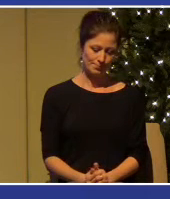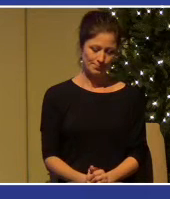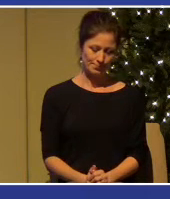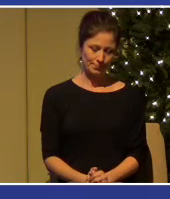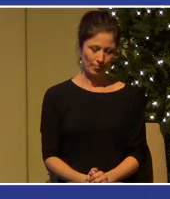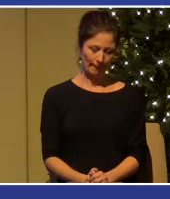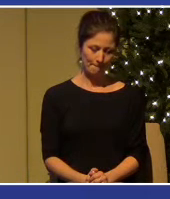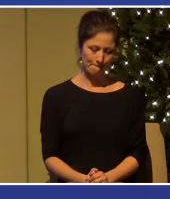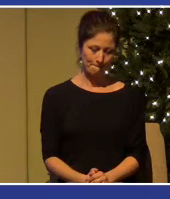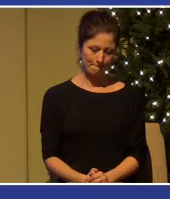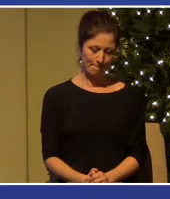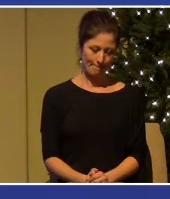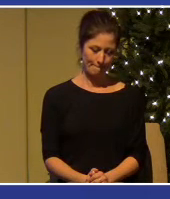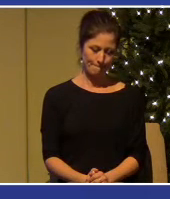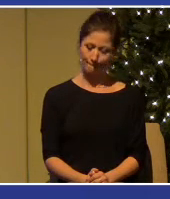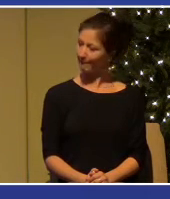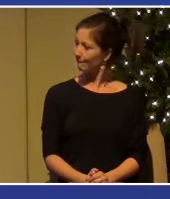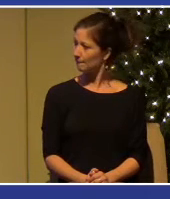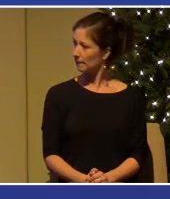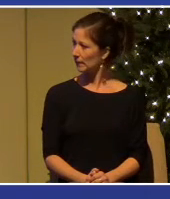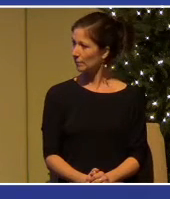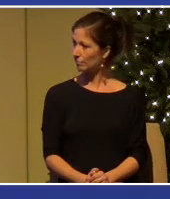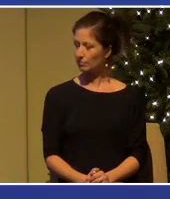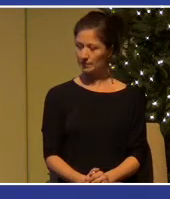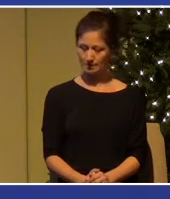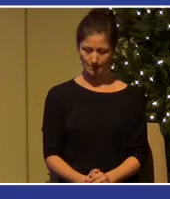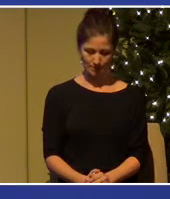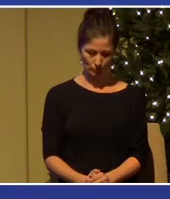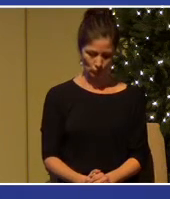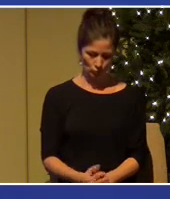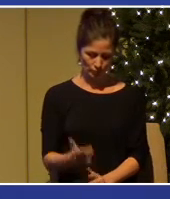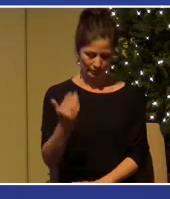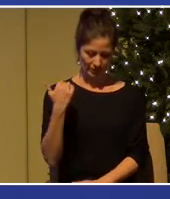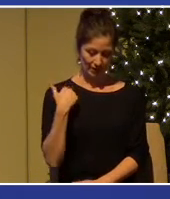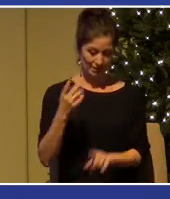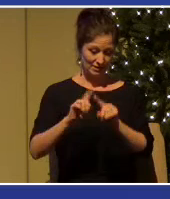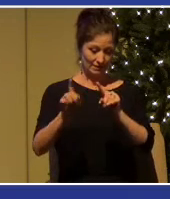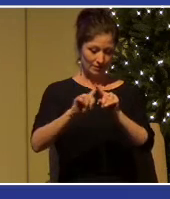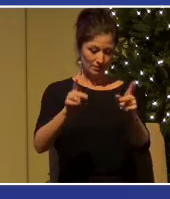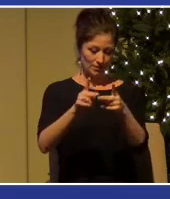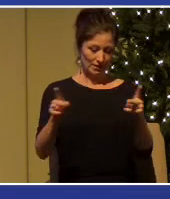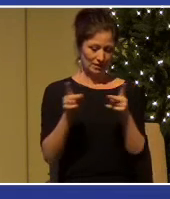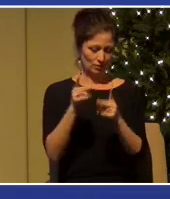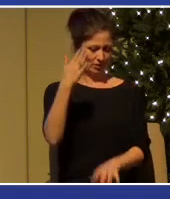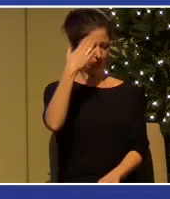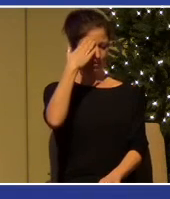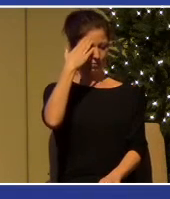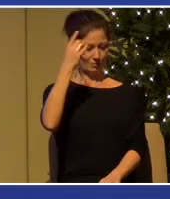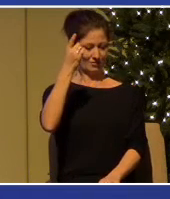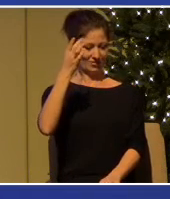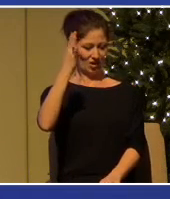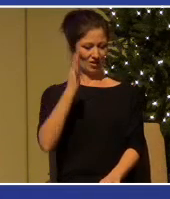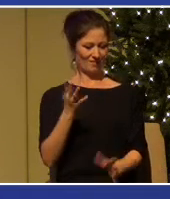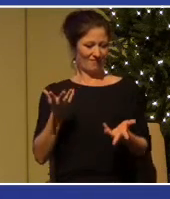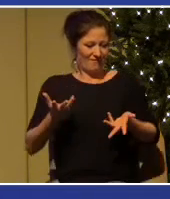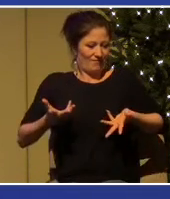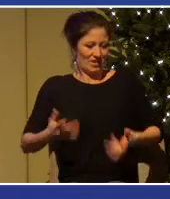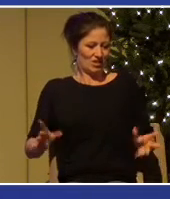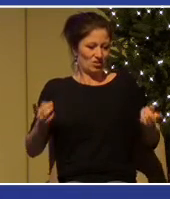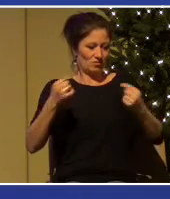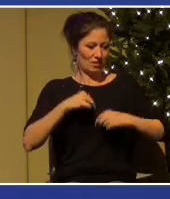We have these places where we know you to be the God who comes. Places in this congregation. Places in